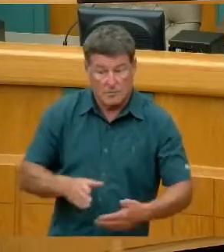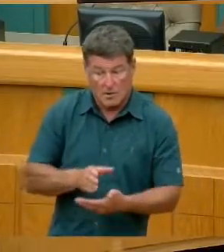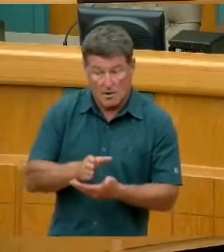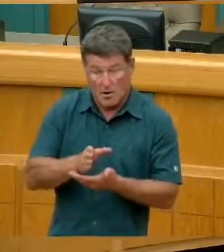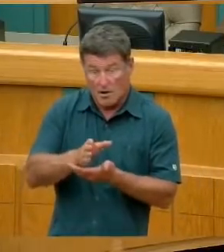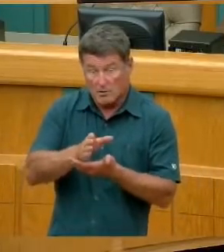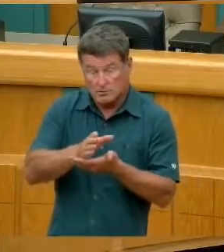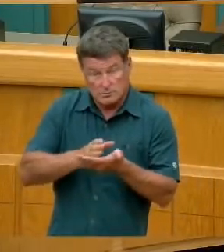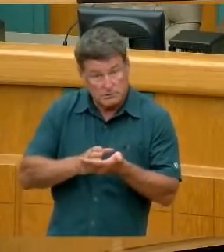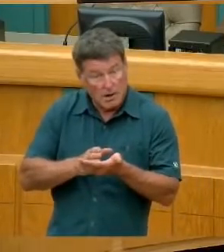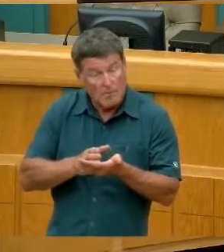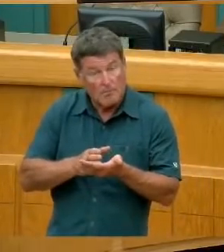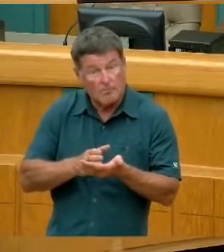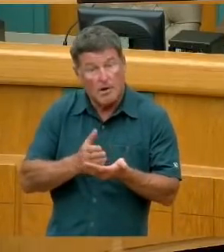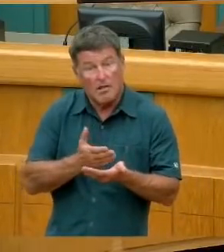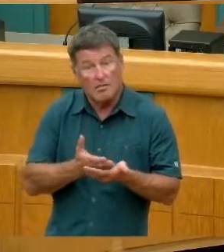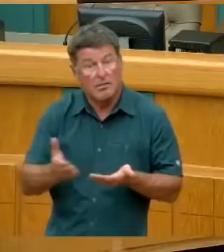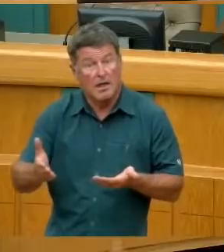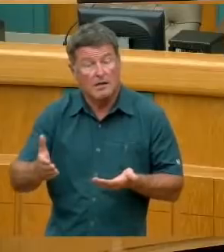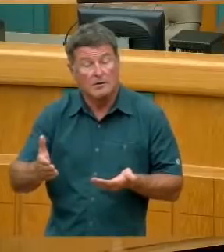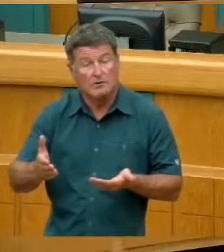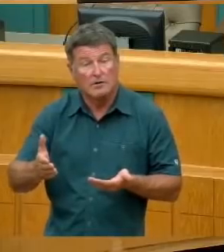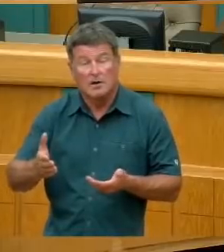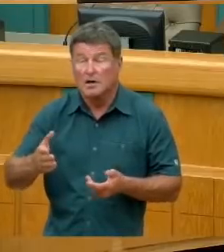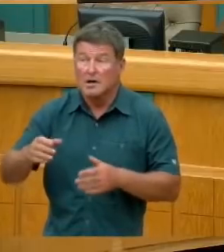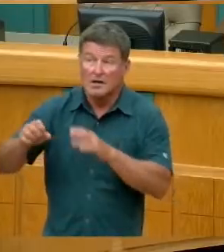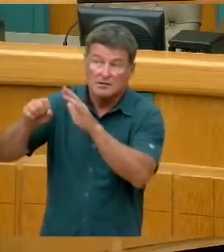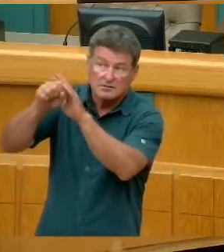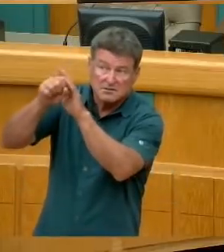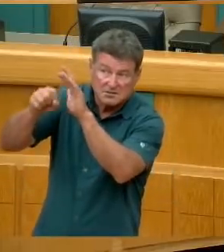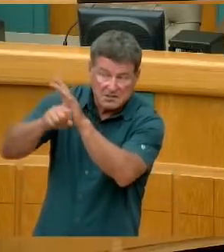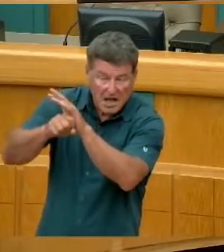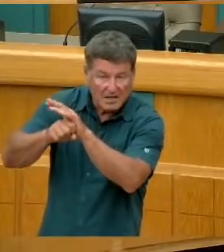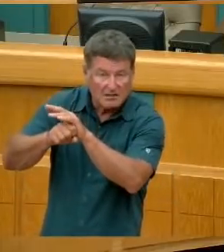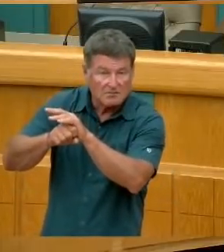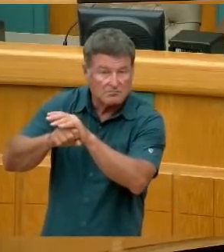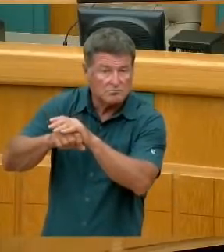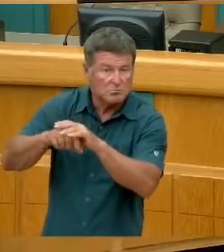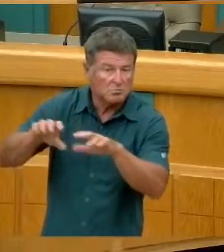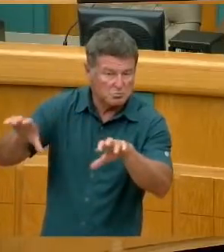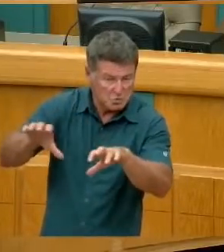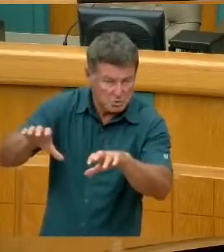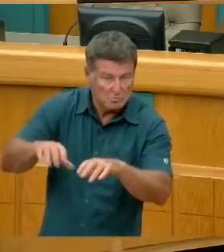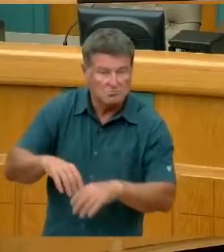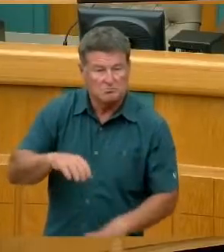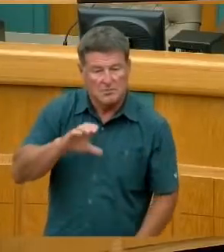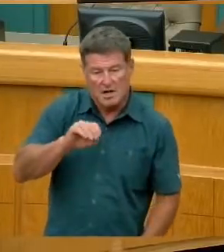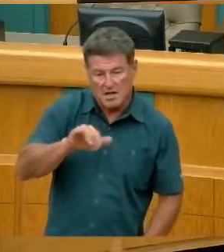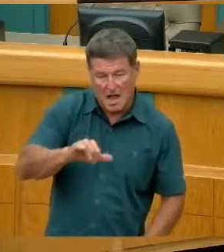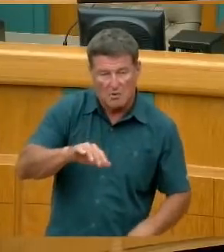Some of the actions we have taken from the state, county level